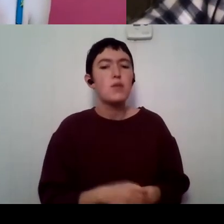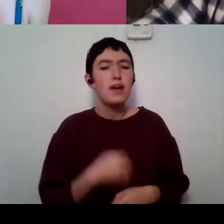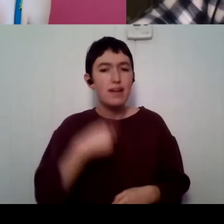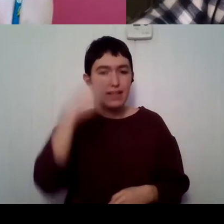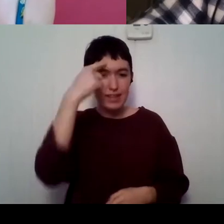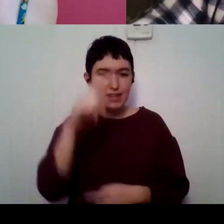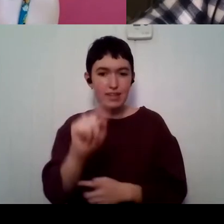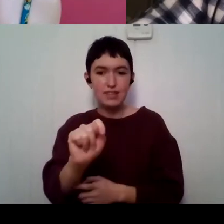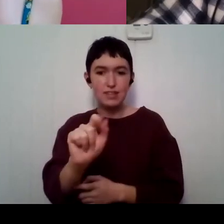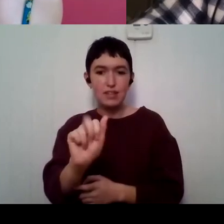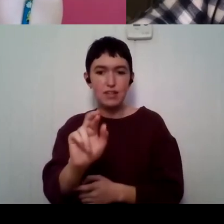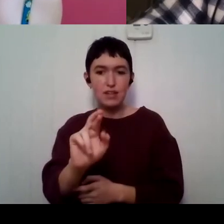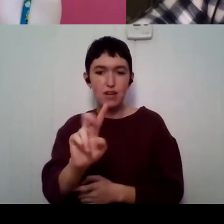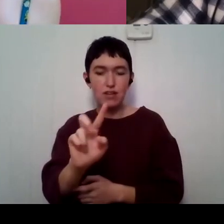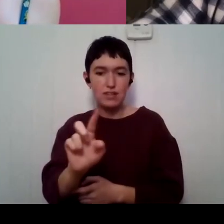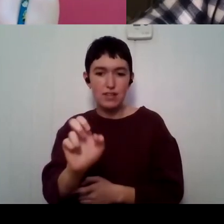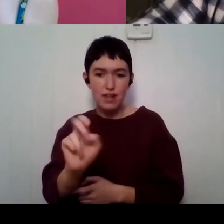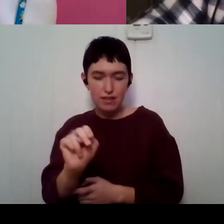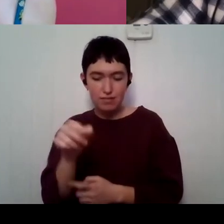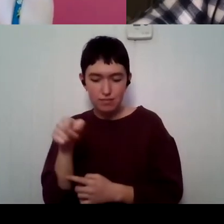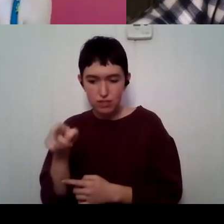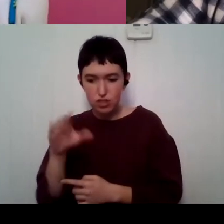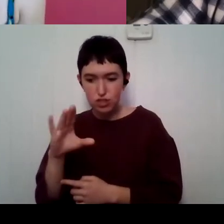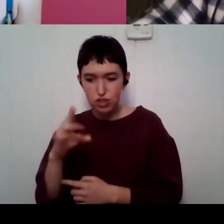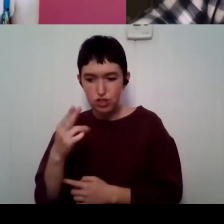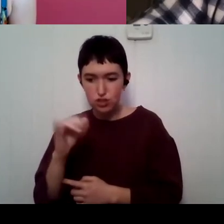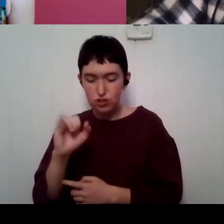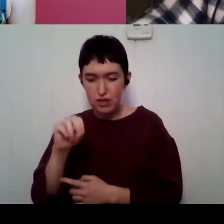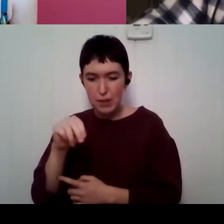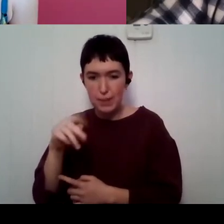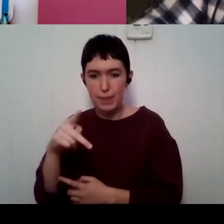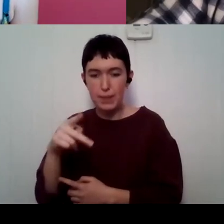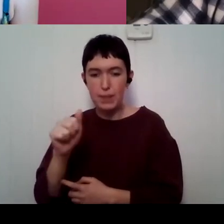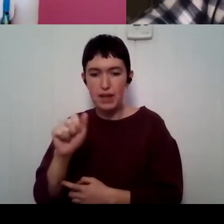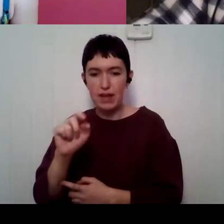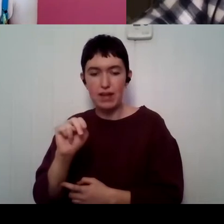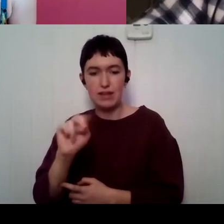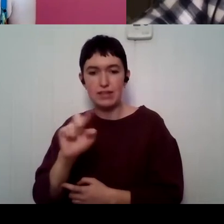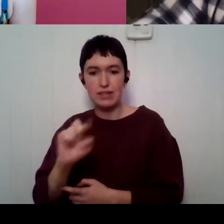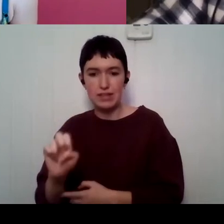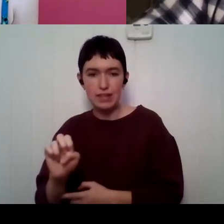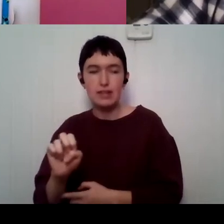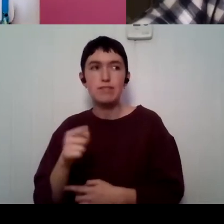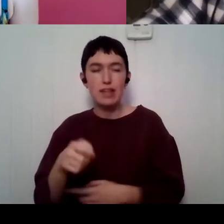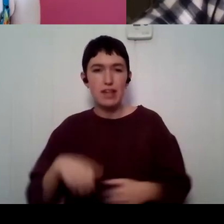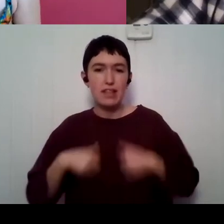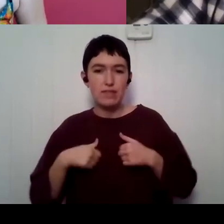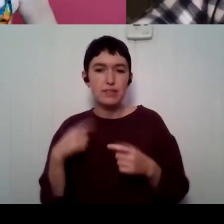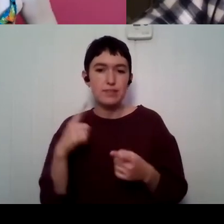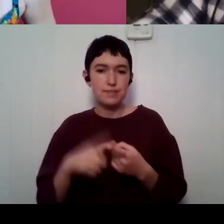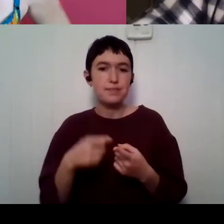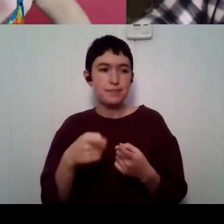was a chimpanzee, I think Tarzan lived to be about 70. He was a chimpanzee that was in captivity. So